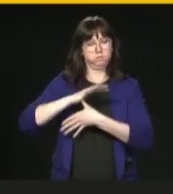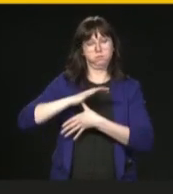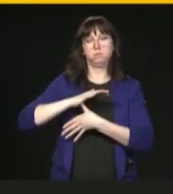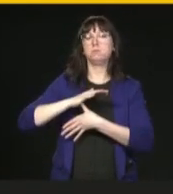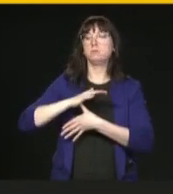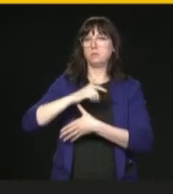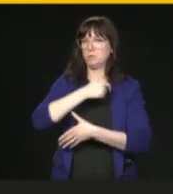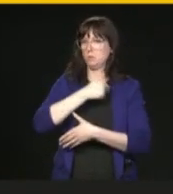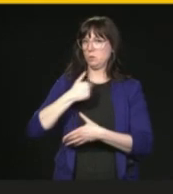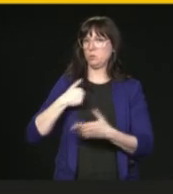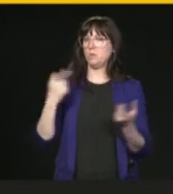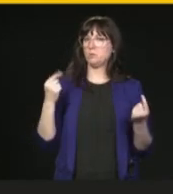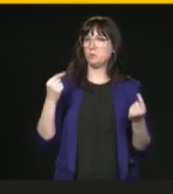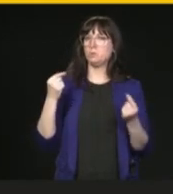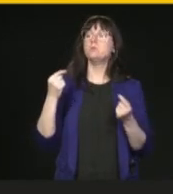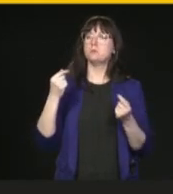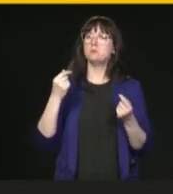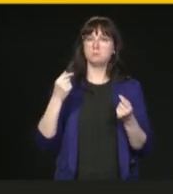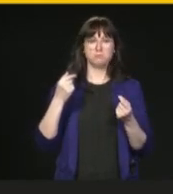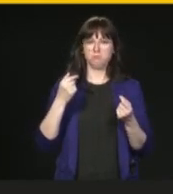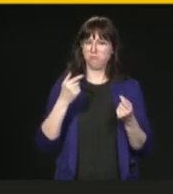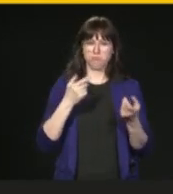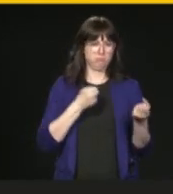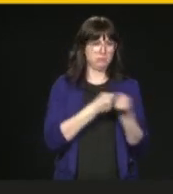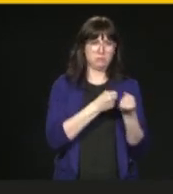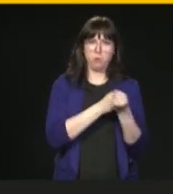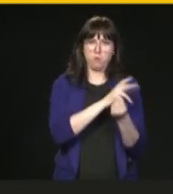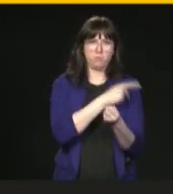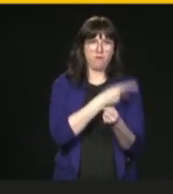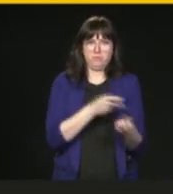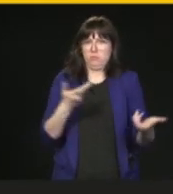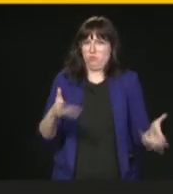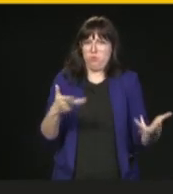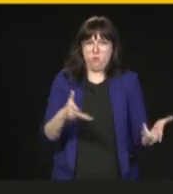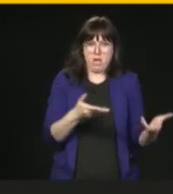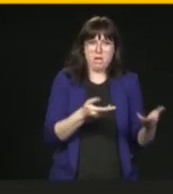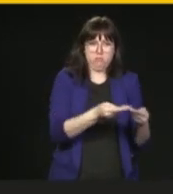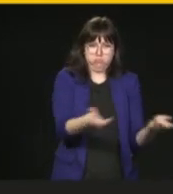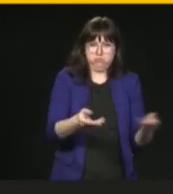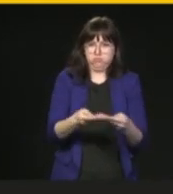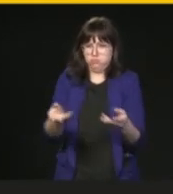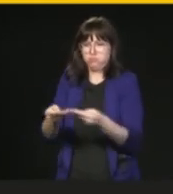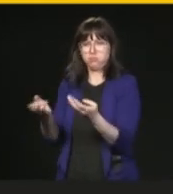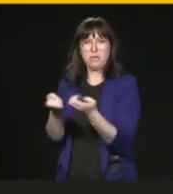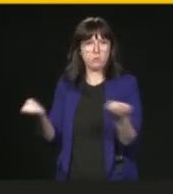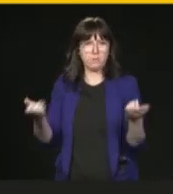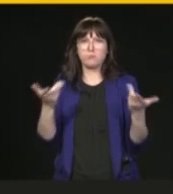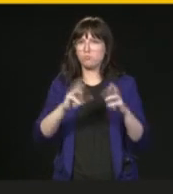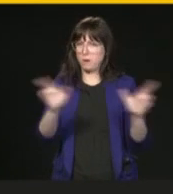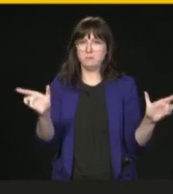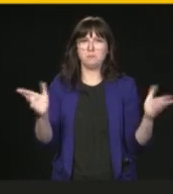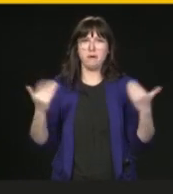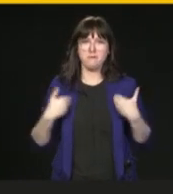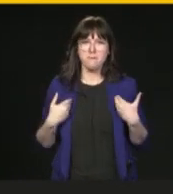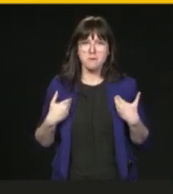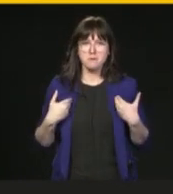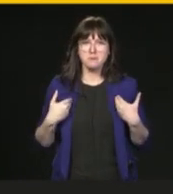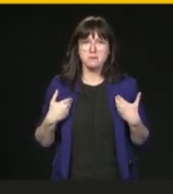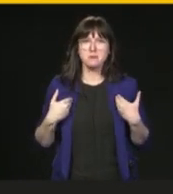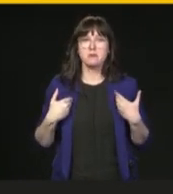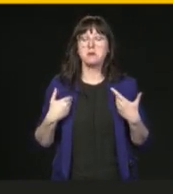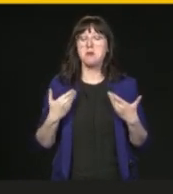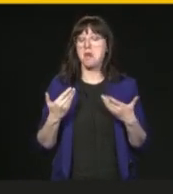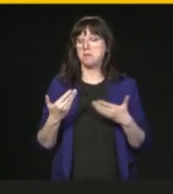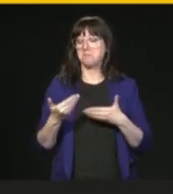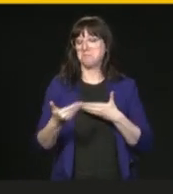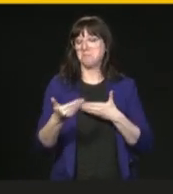have been able to meet the needs of the provinces with respect to protective equipment, and in the coming